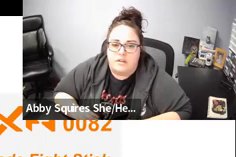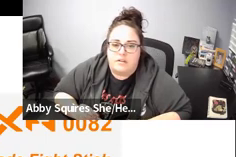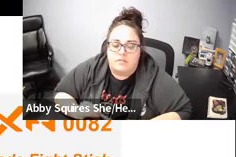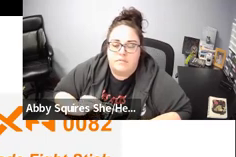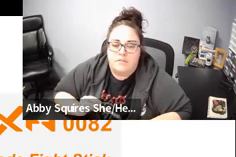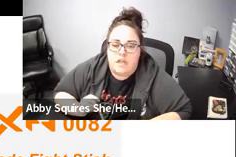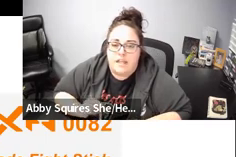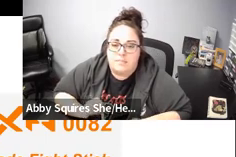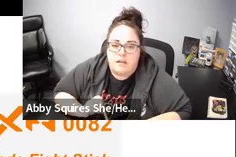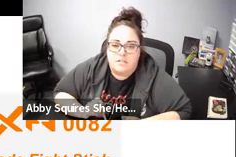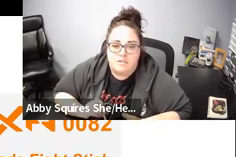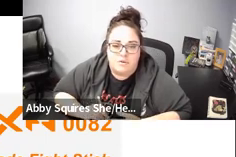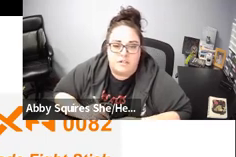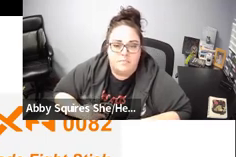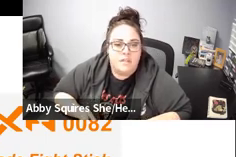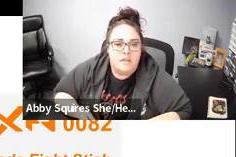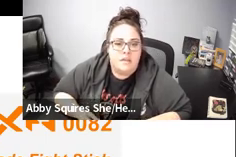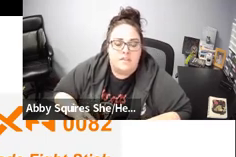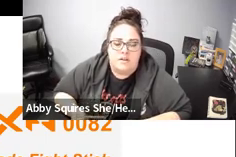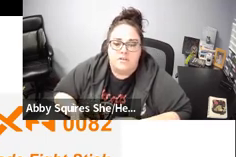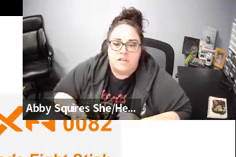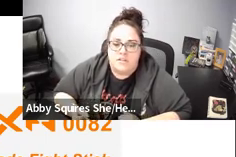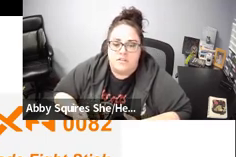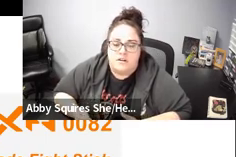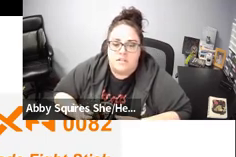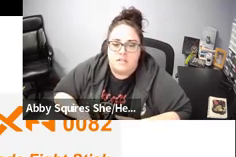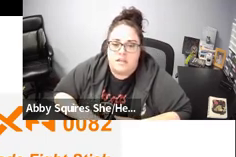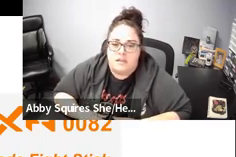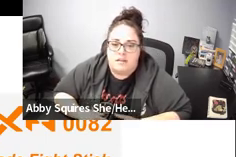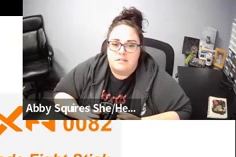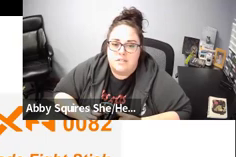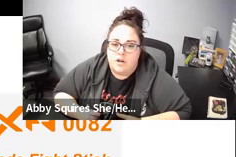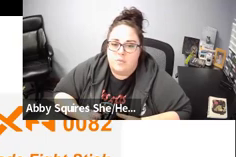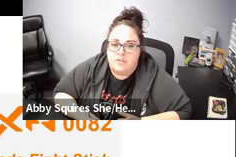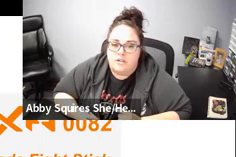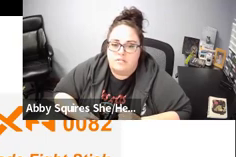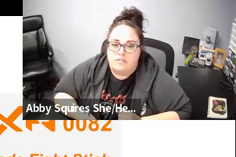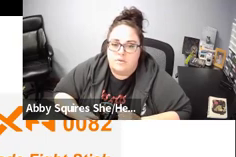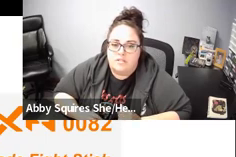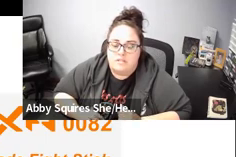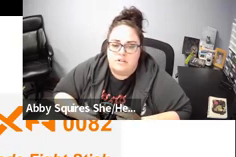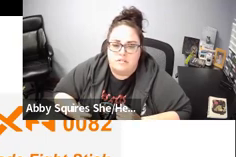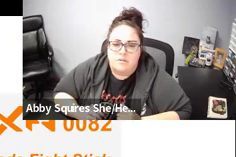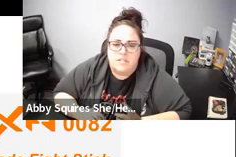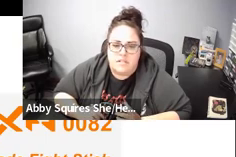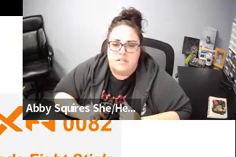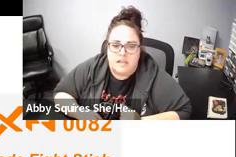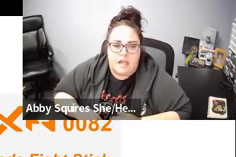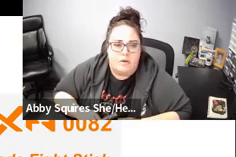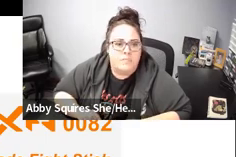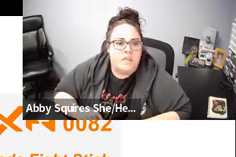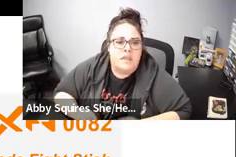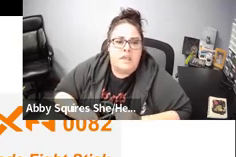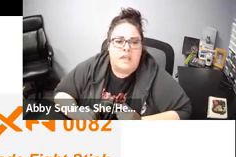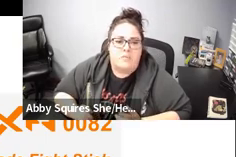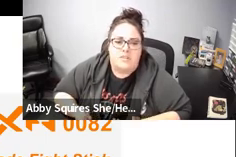with the Xbox controller. And then underneath there is a square with a joystick sticking